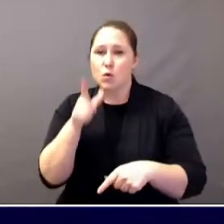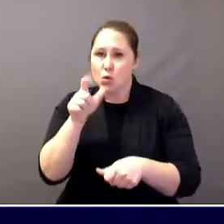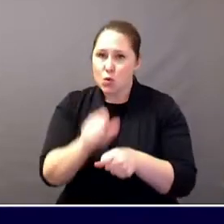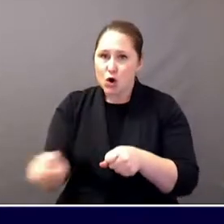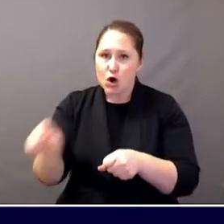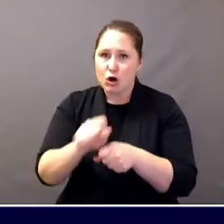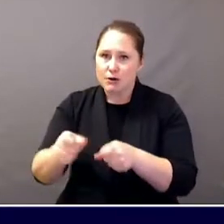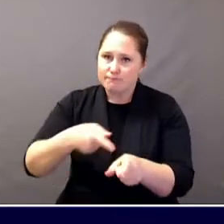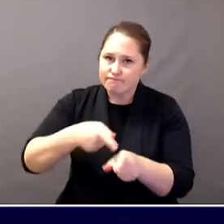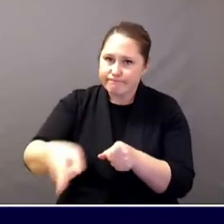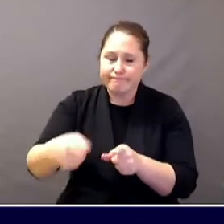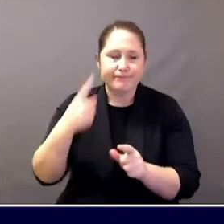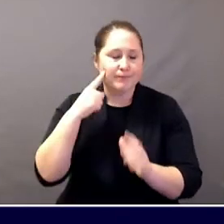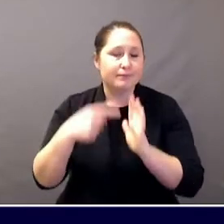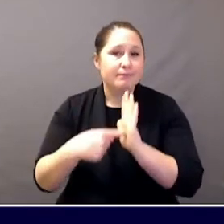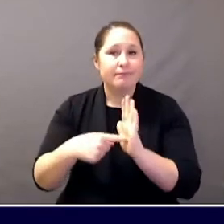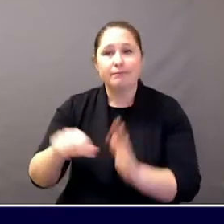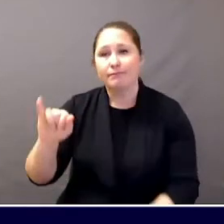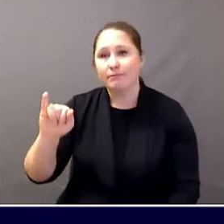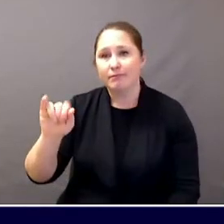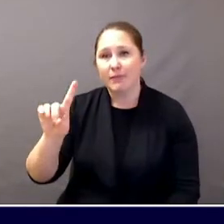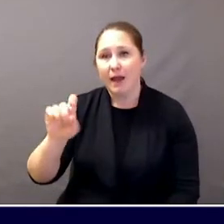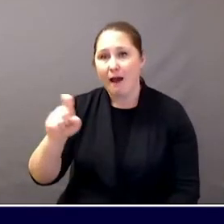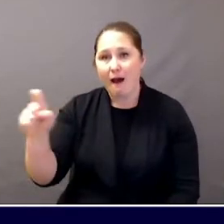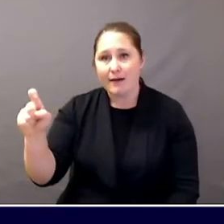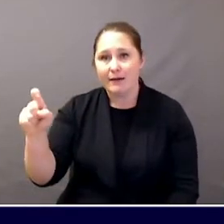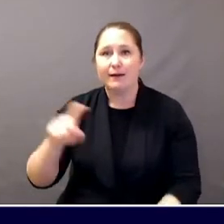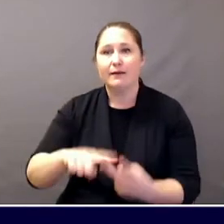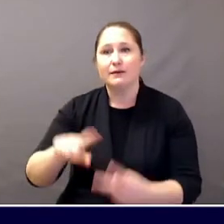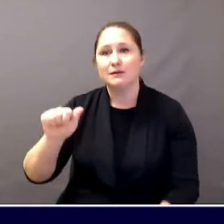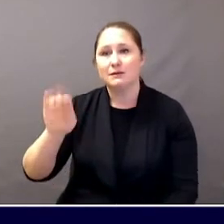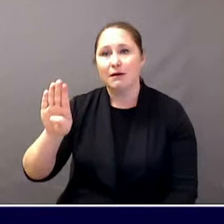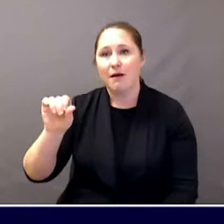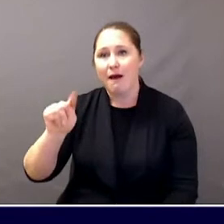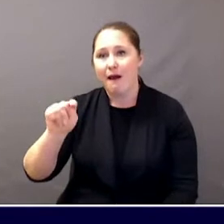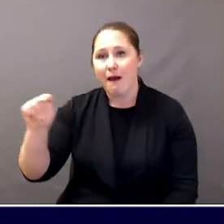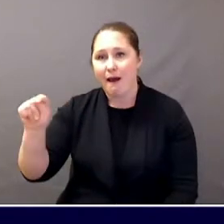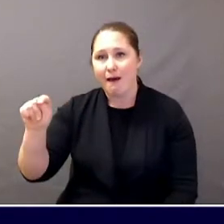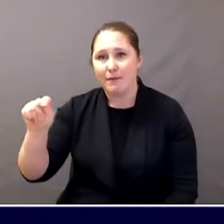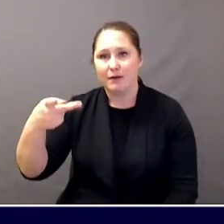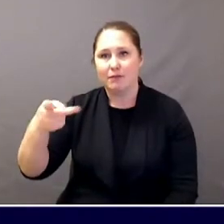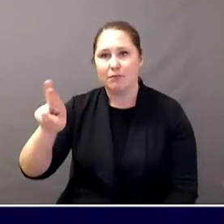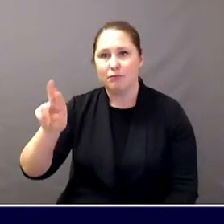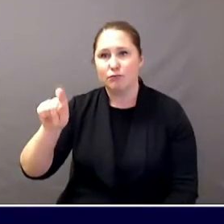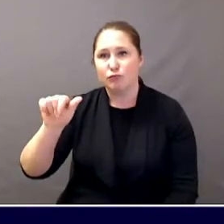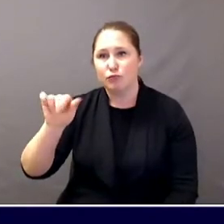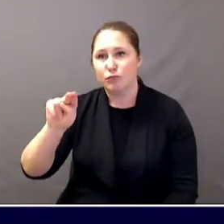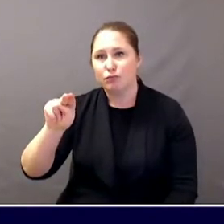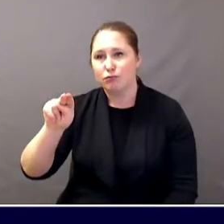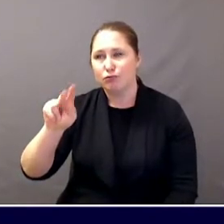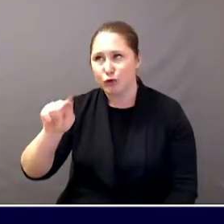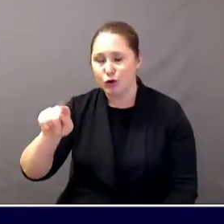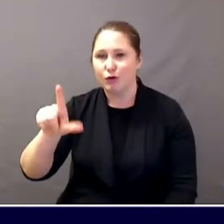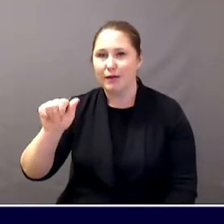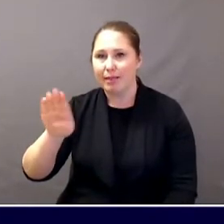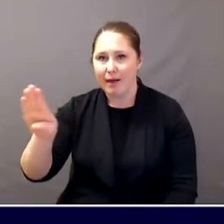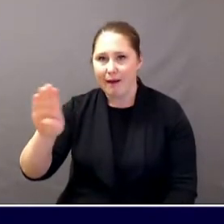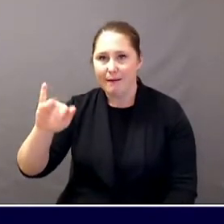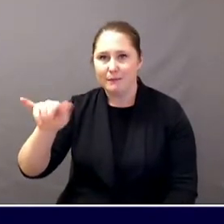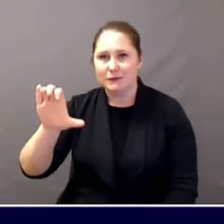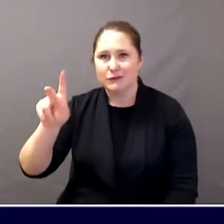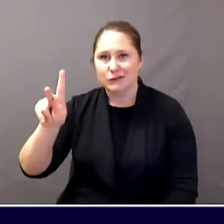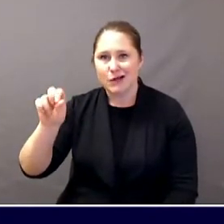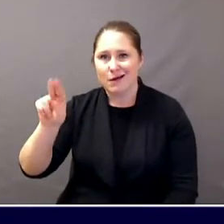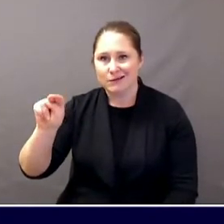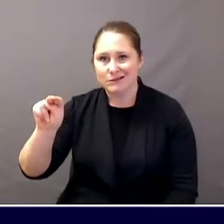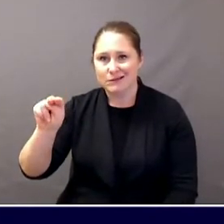at IDEX Labs, Abbott Labs, Puritan Medical, Maine CDC, Jackson Labs, the people who are responsible right